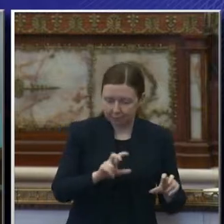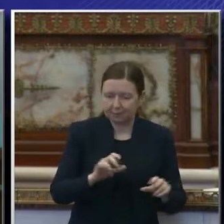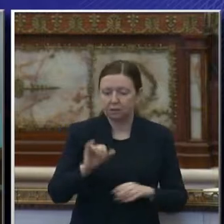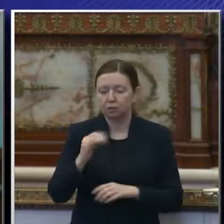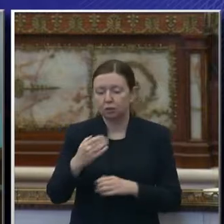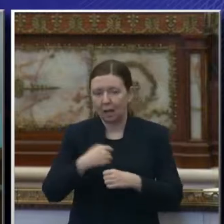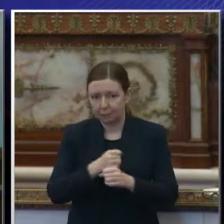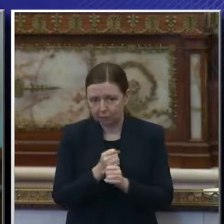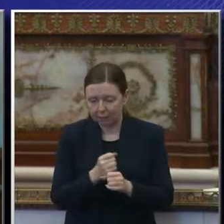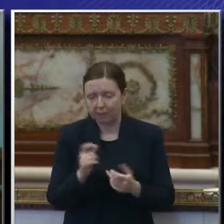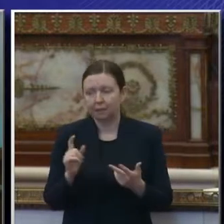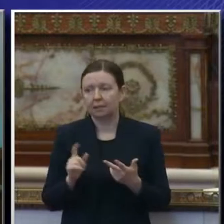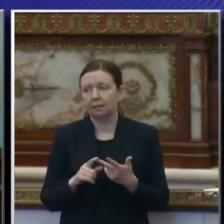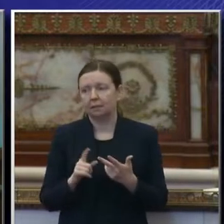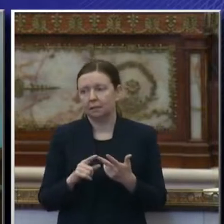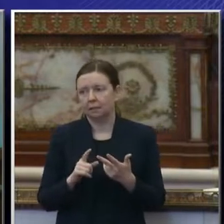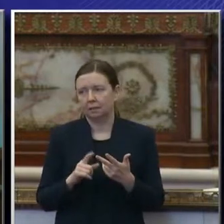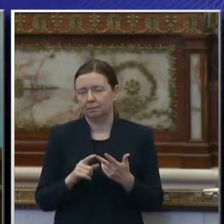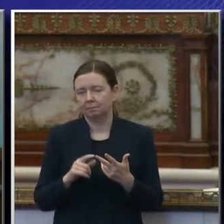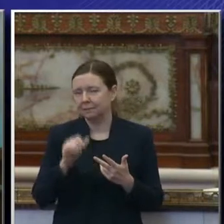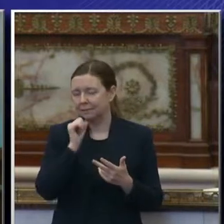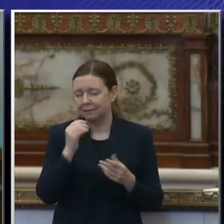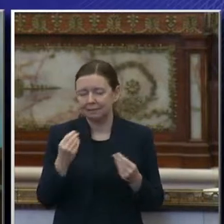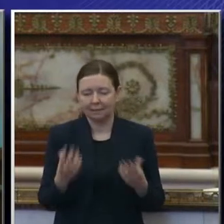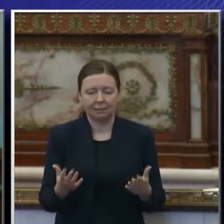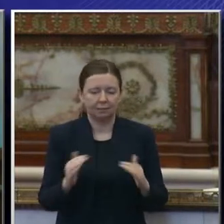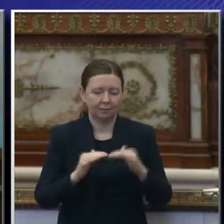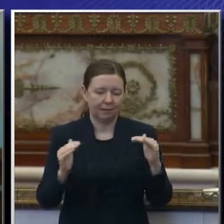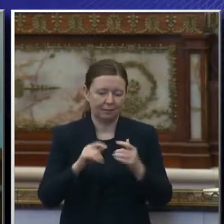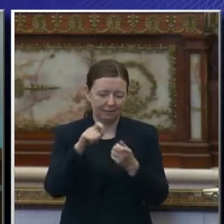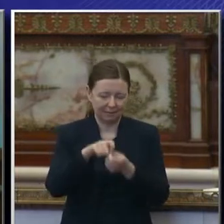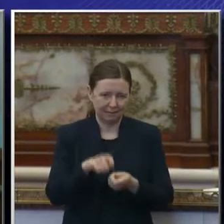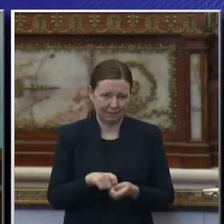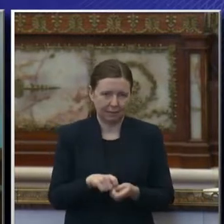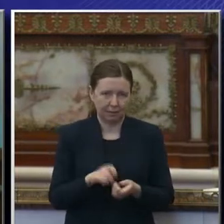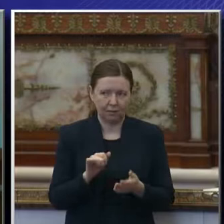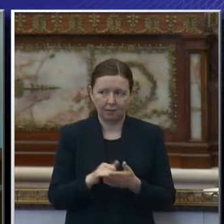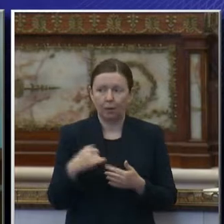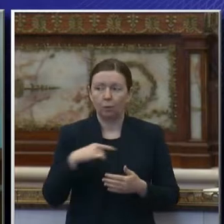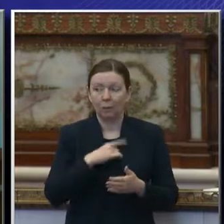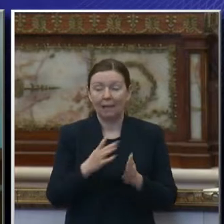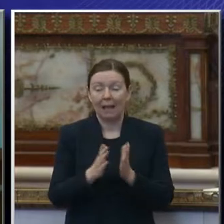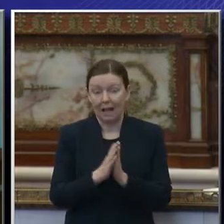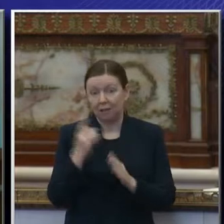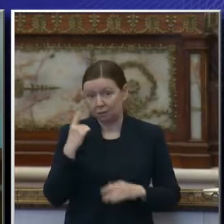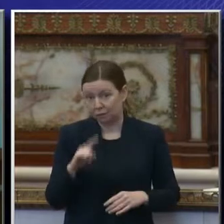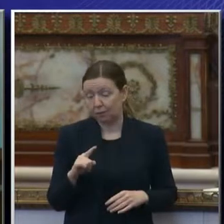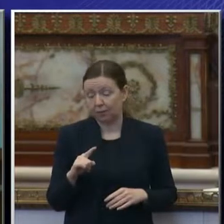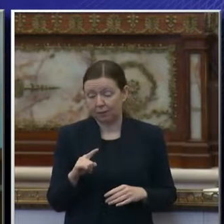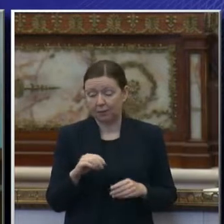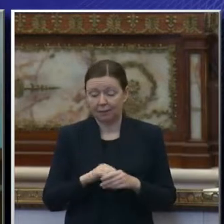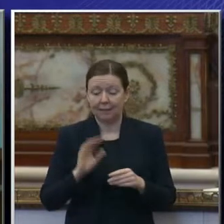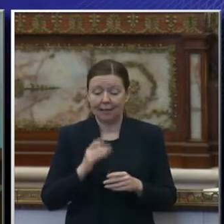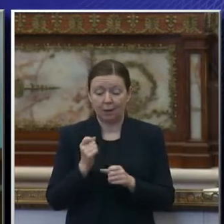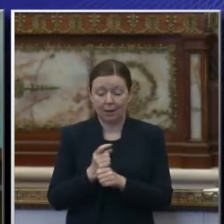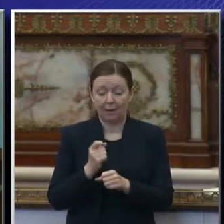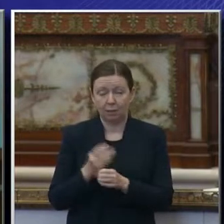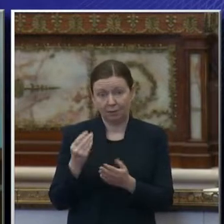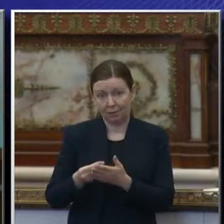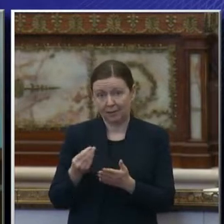jobs created. It does not give this level of detail that, in fact, we asked for in our annual